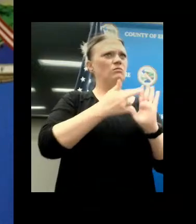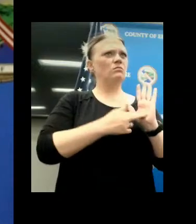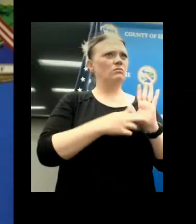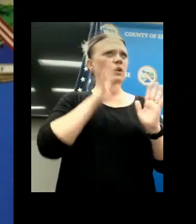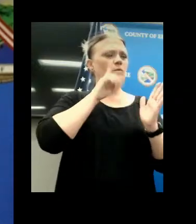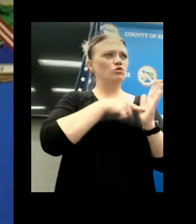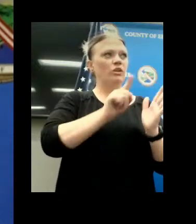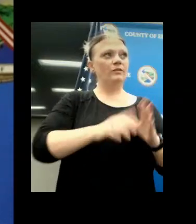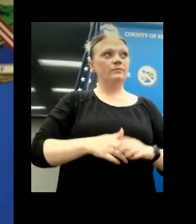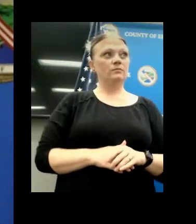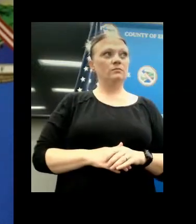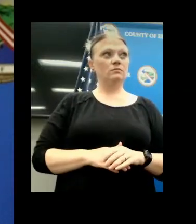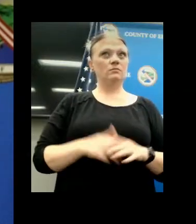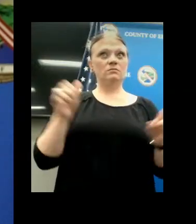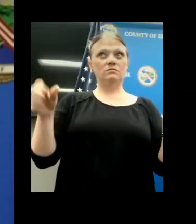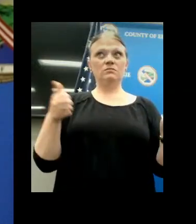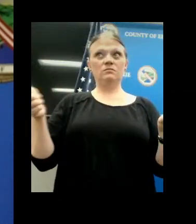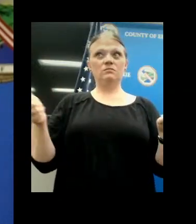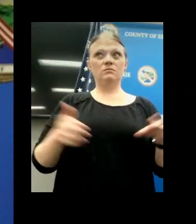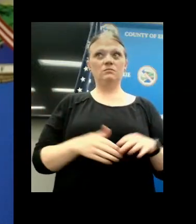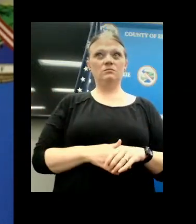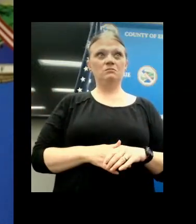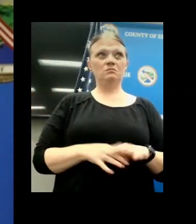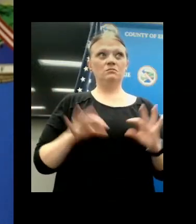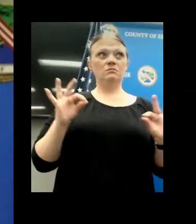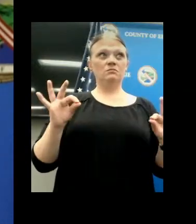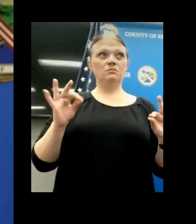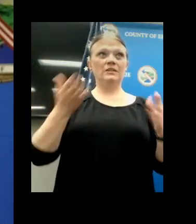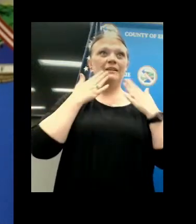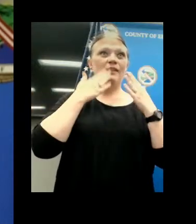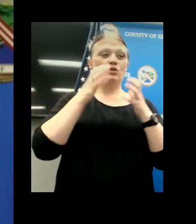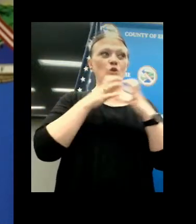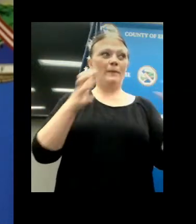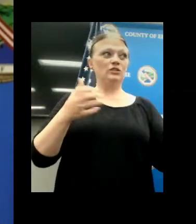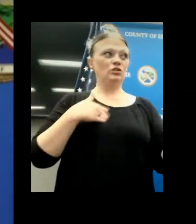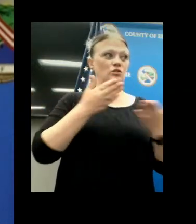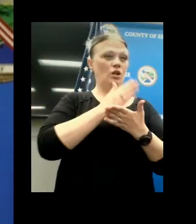regulations. We'll check. Anything else? All right, thanks a lot. All right, remember,